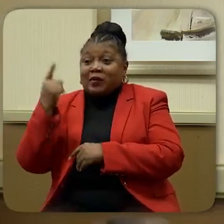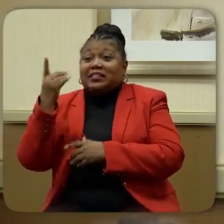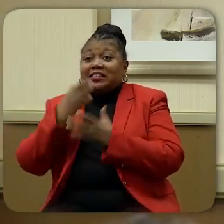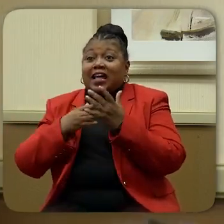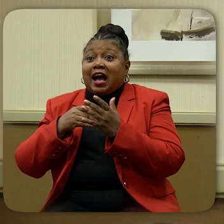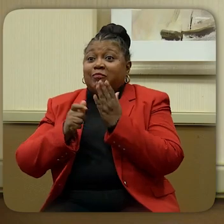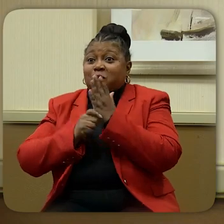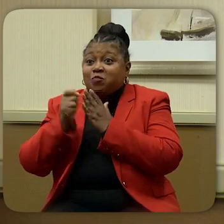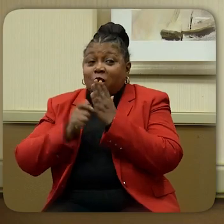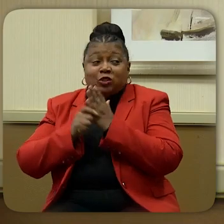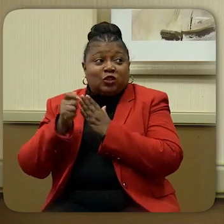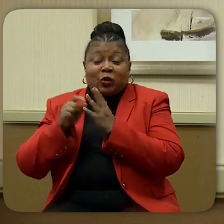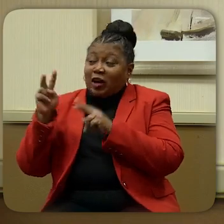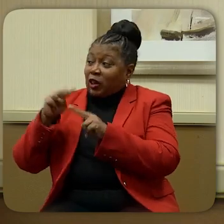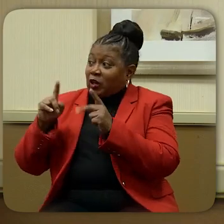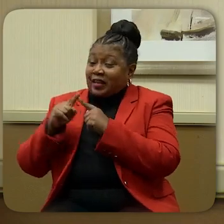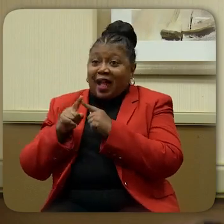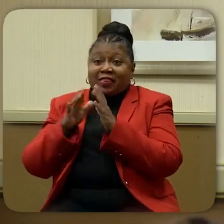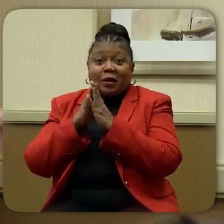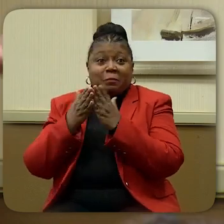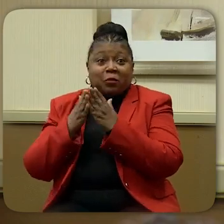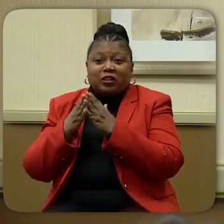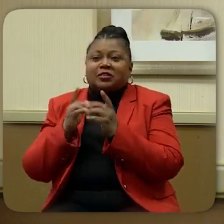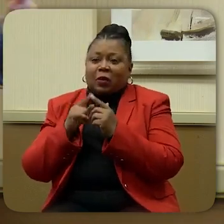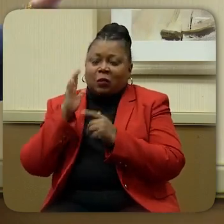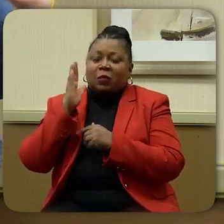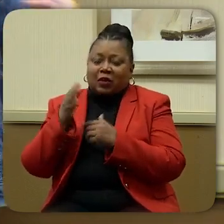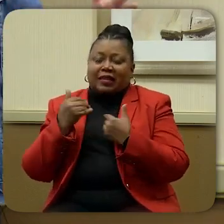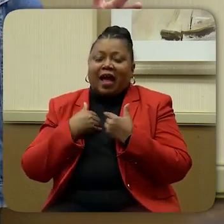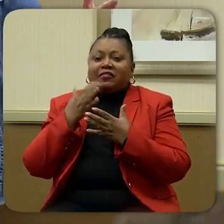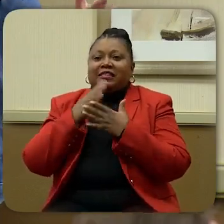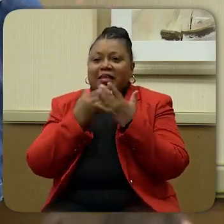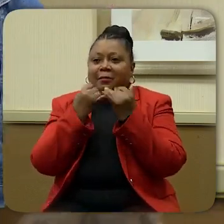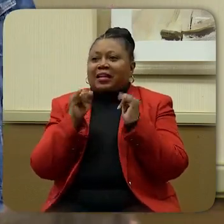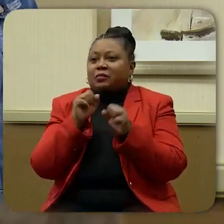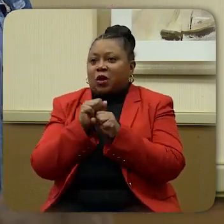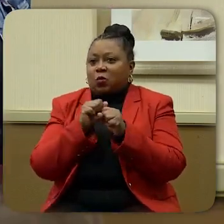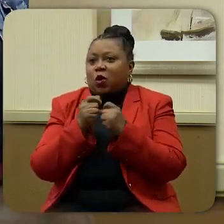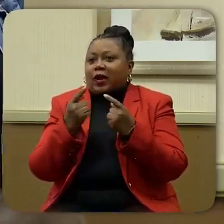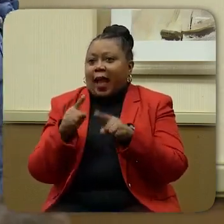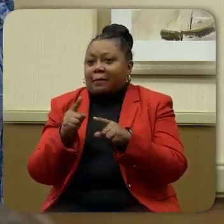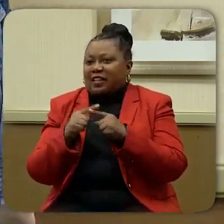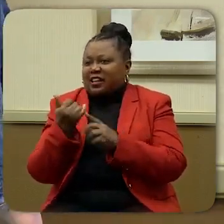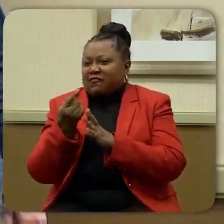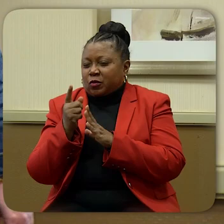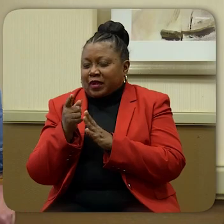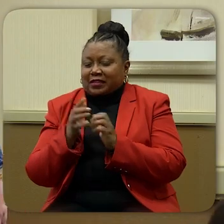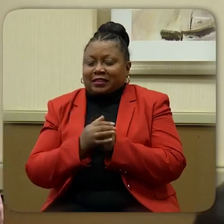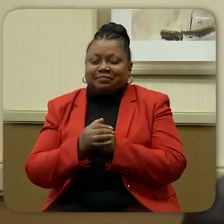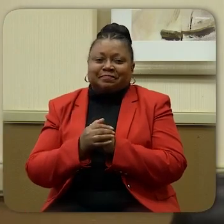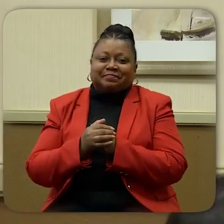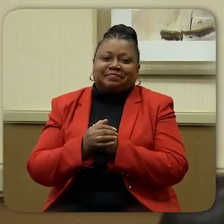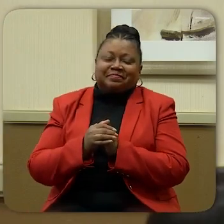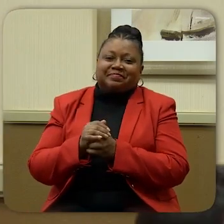some brochures. Take a look at the books, because we will have some independent work happening in just a few minutes.